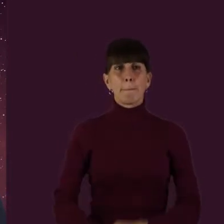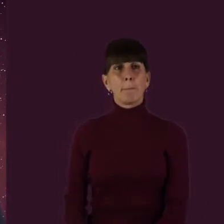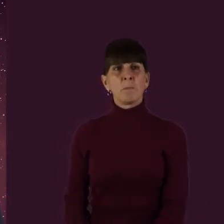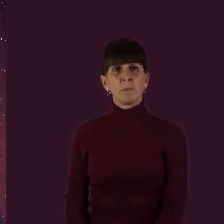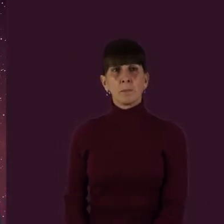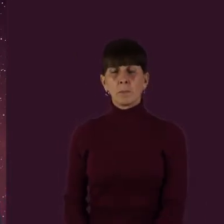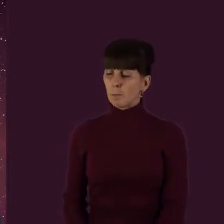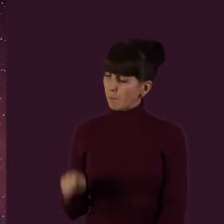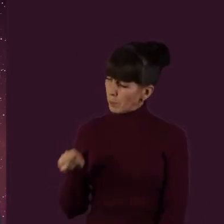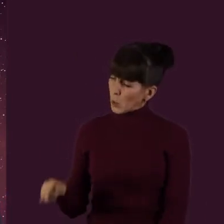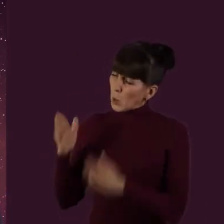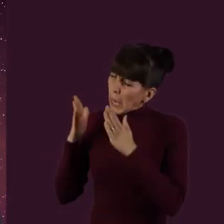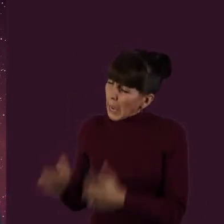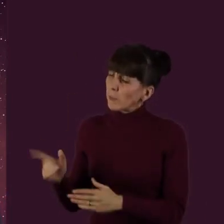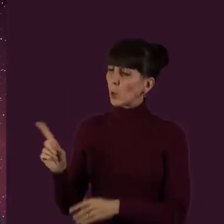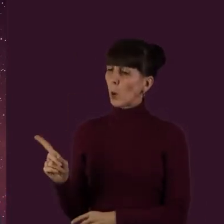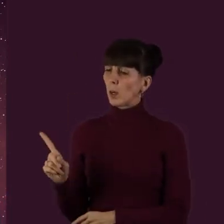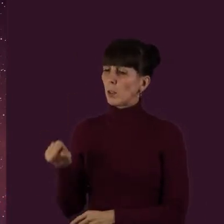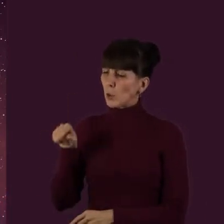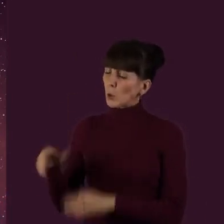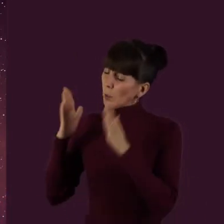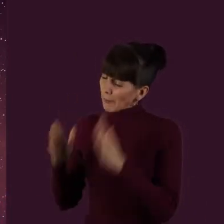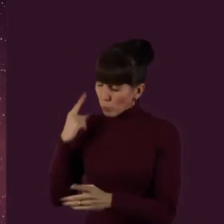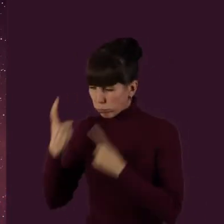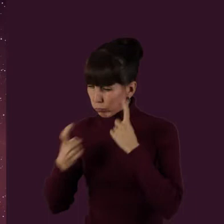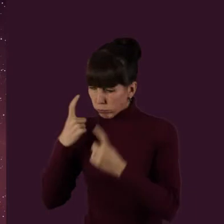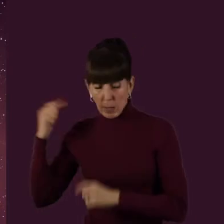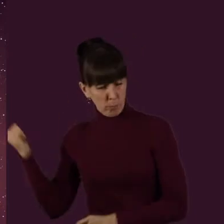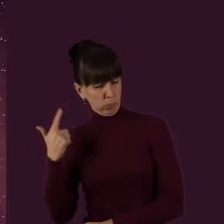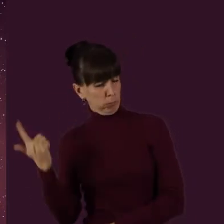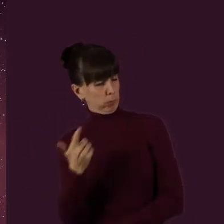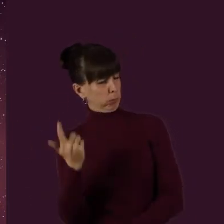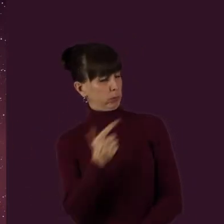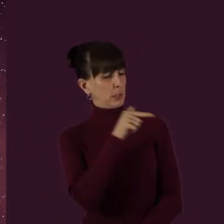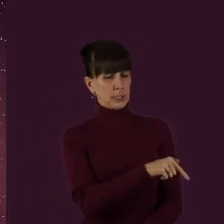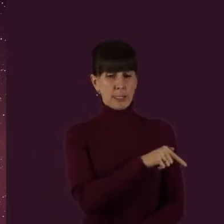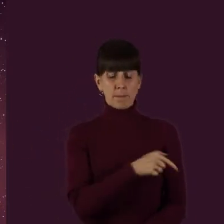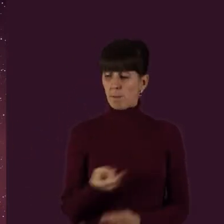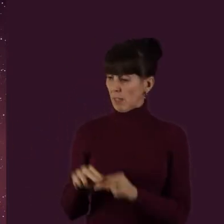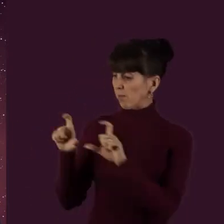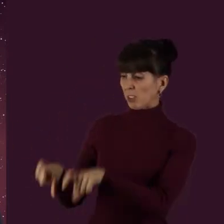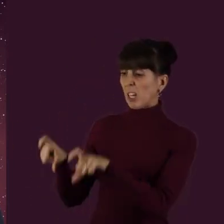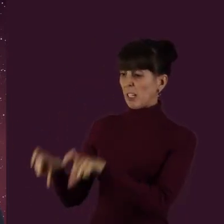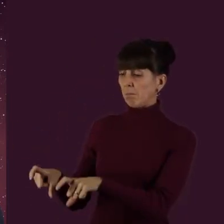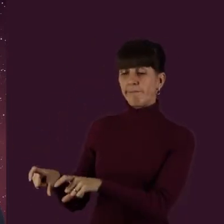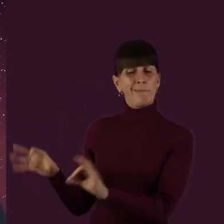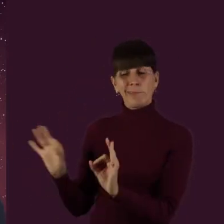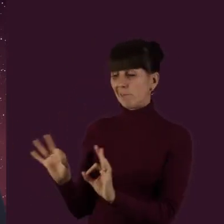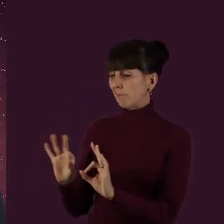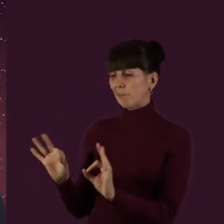But only if you go looking. If you remain here in the field with your sheep, you won't find anything."